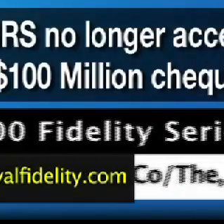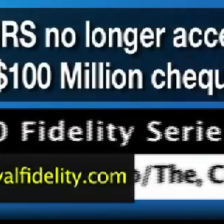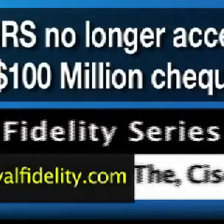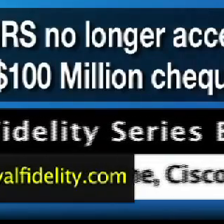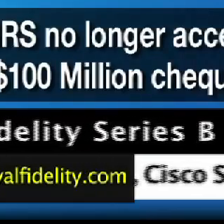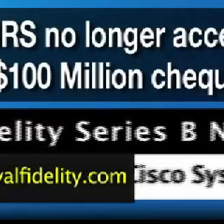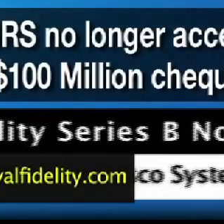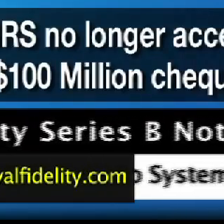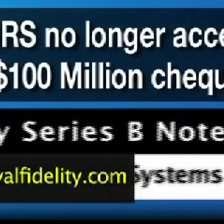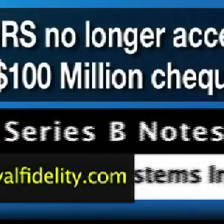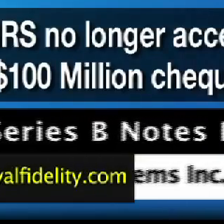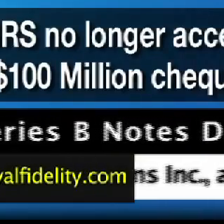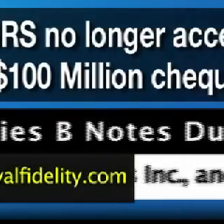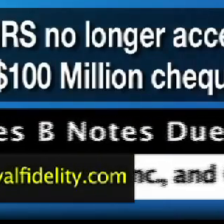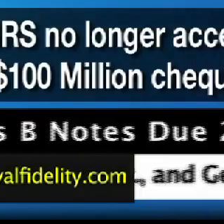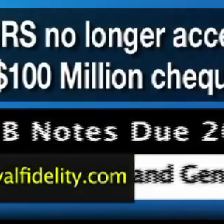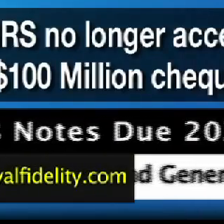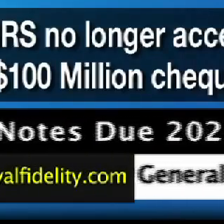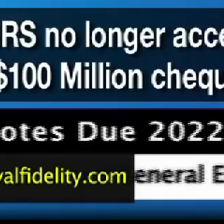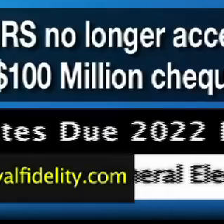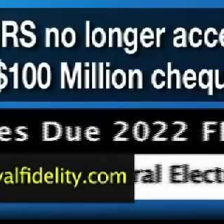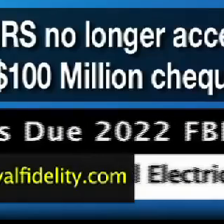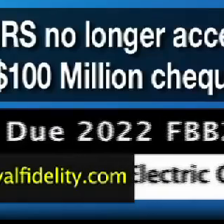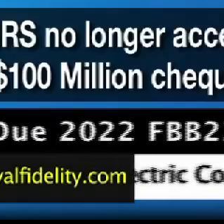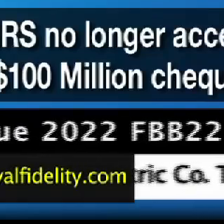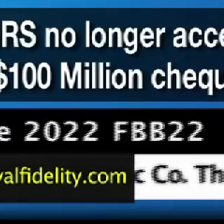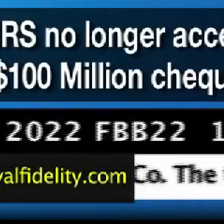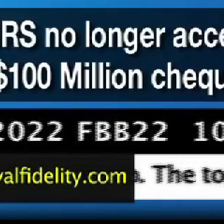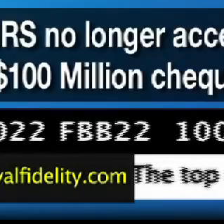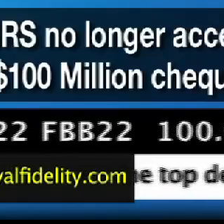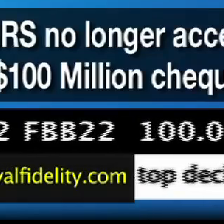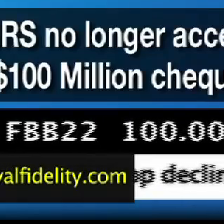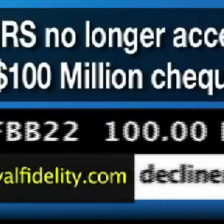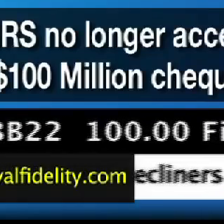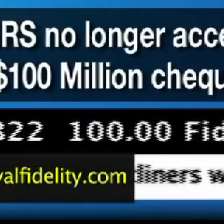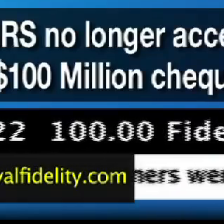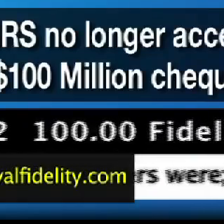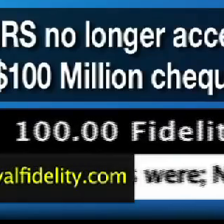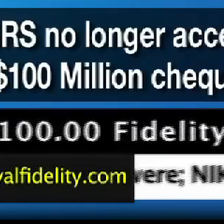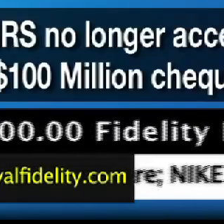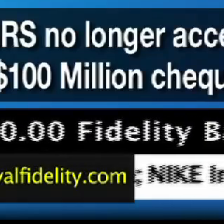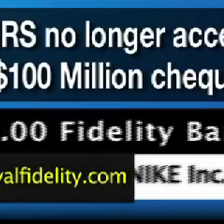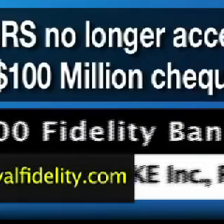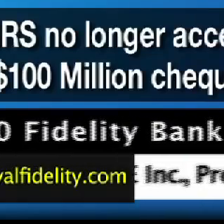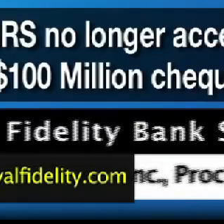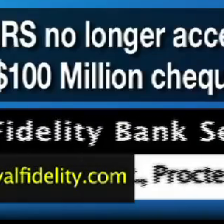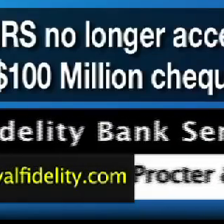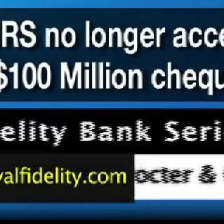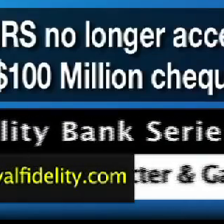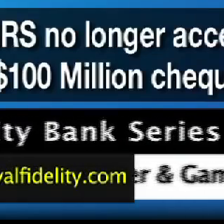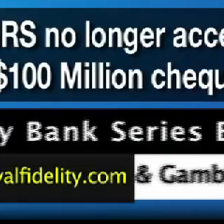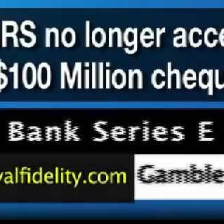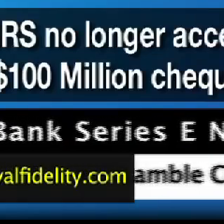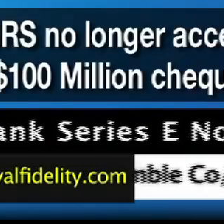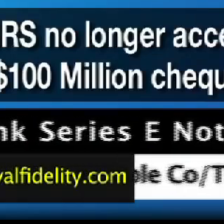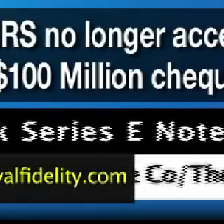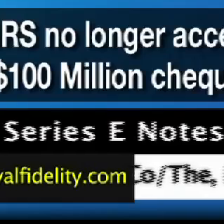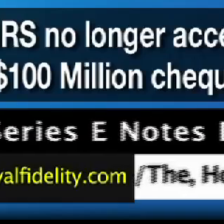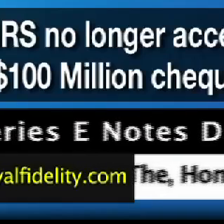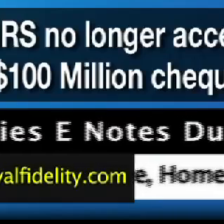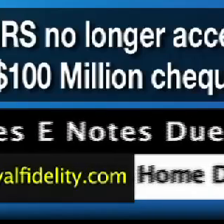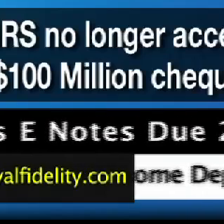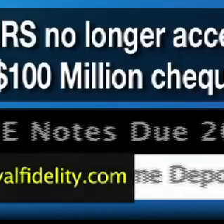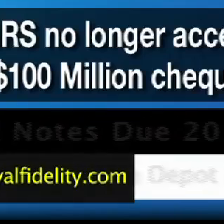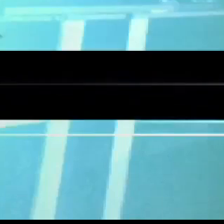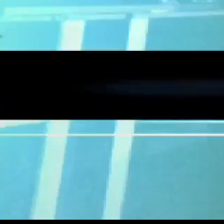7 digits, and there may be a bigger demand than you think. The IRS reported that in the last tax season, 14 checks were